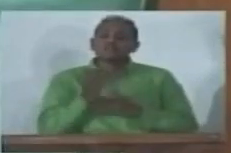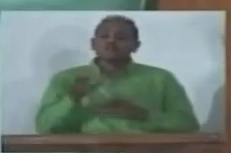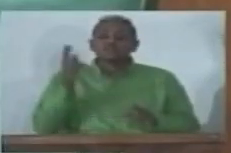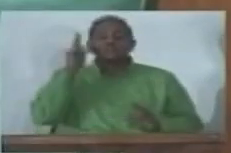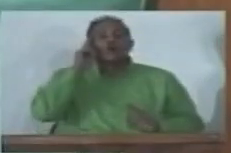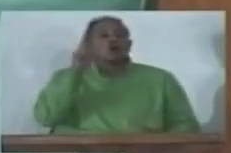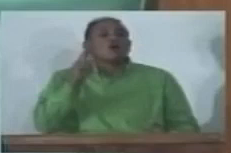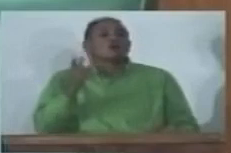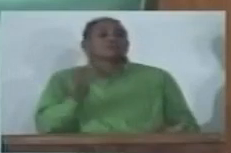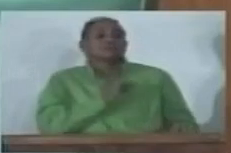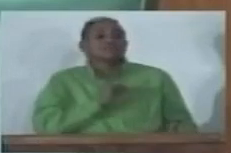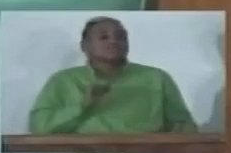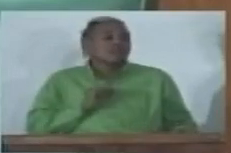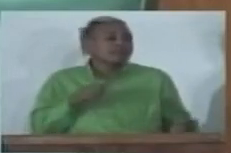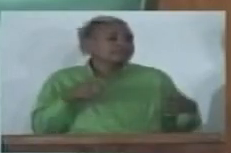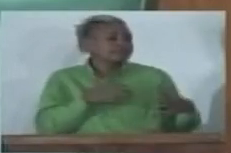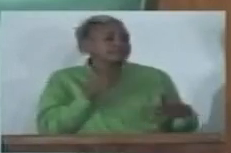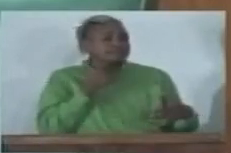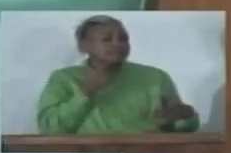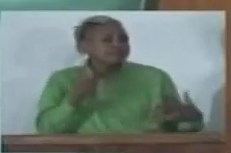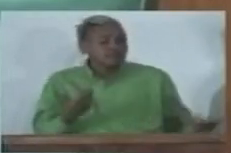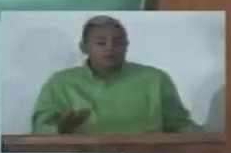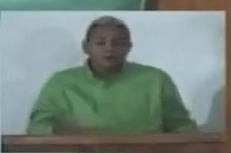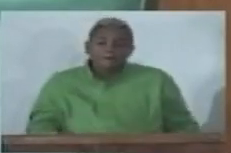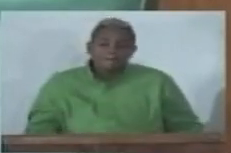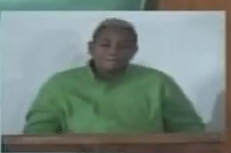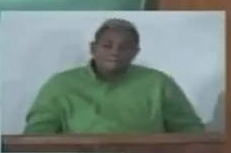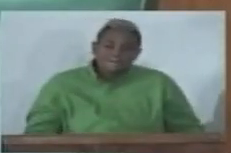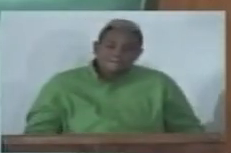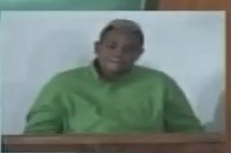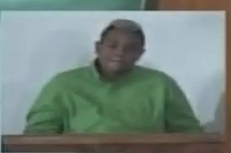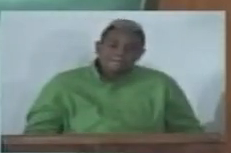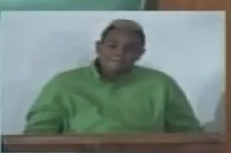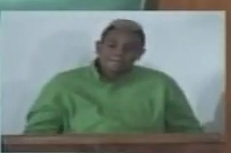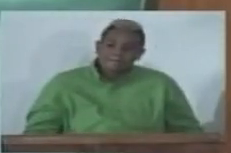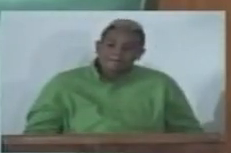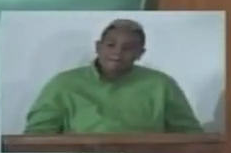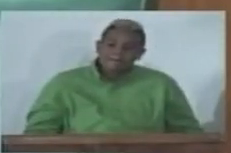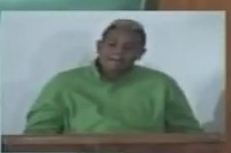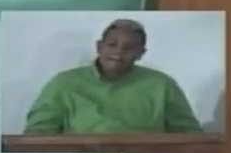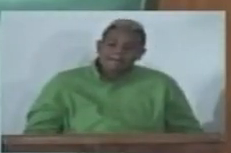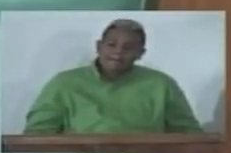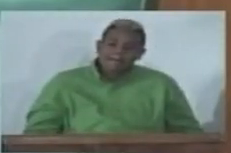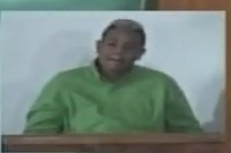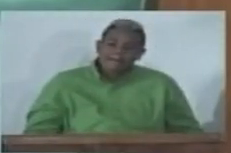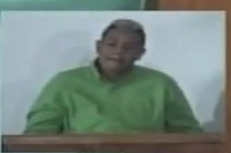Honourable Senate as follows.